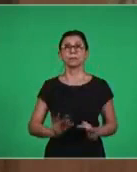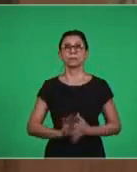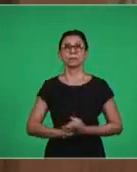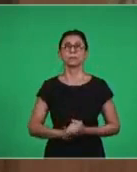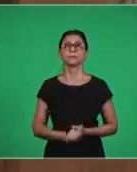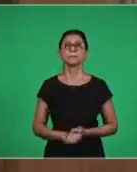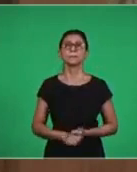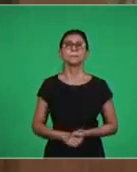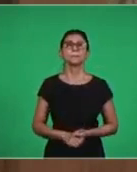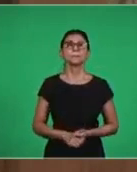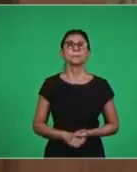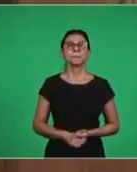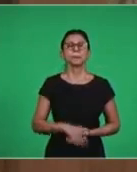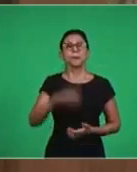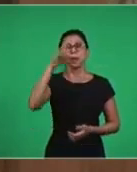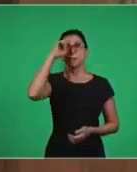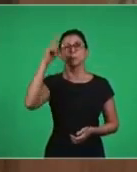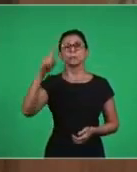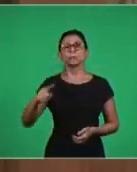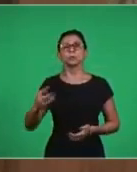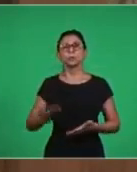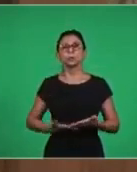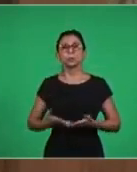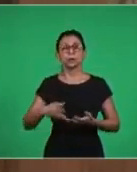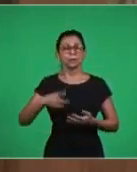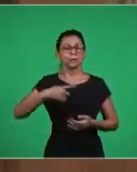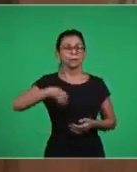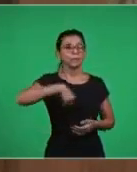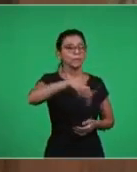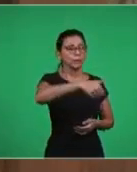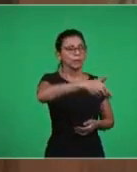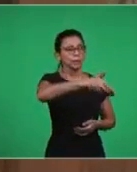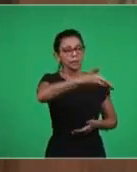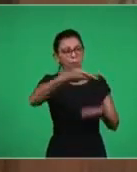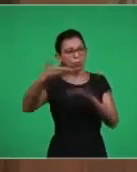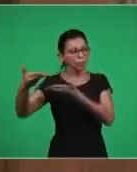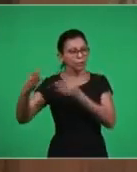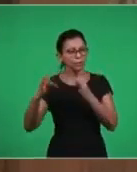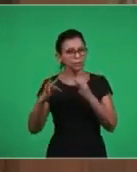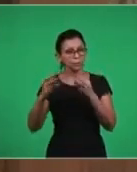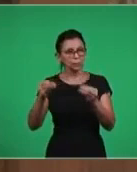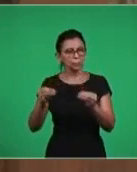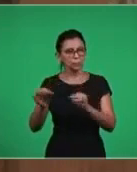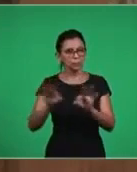At the time of the supper, he asked the servant to say, come, because everything is ready.